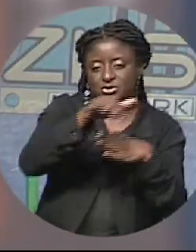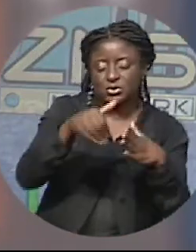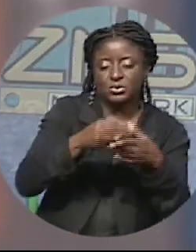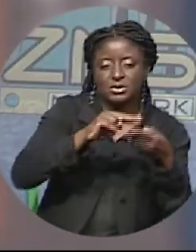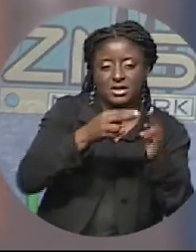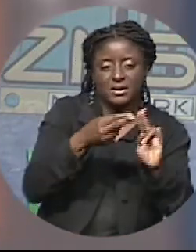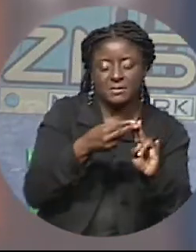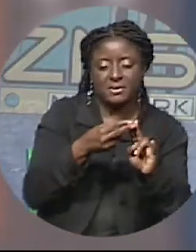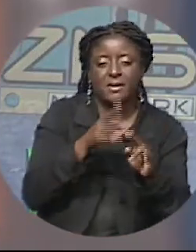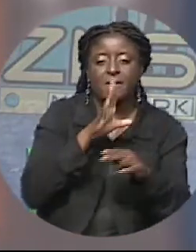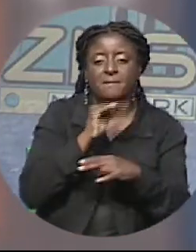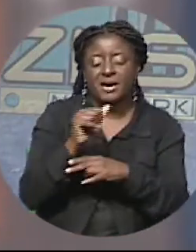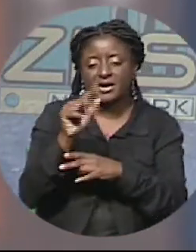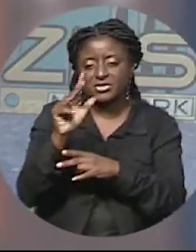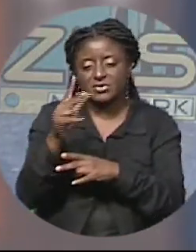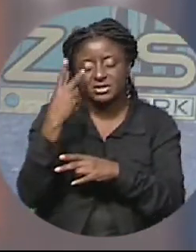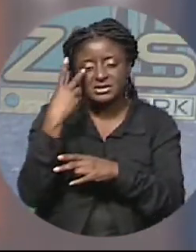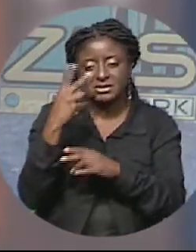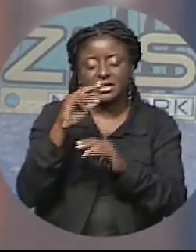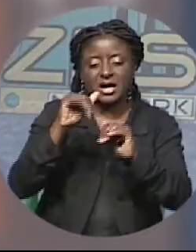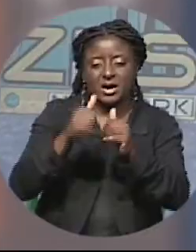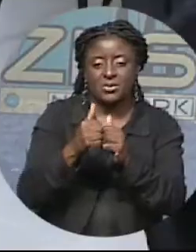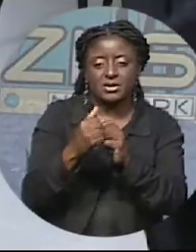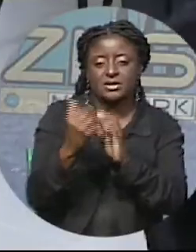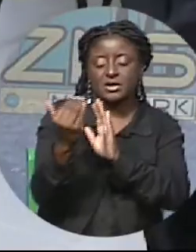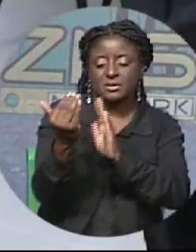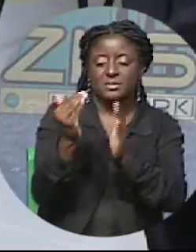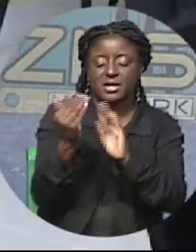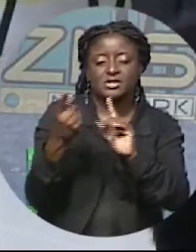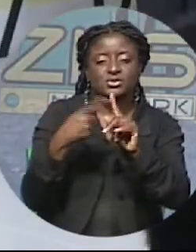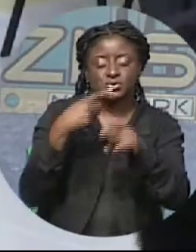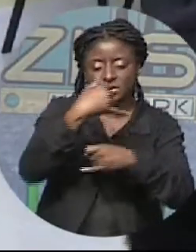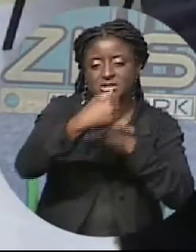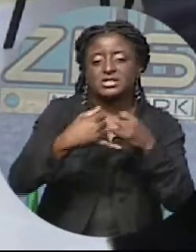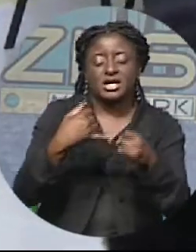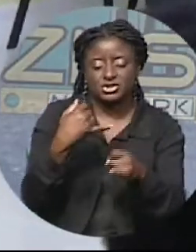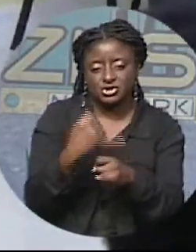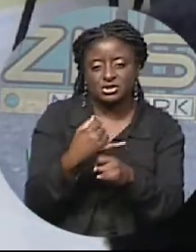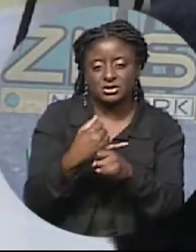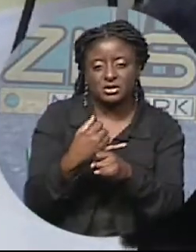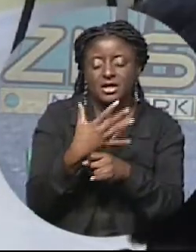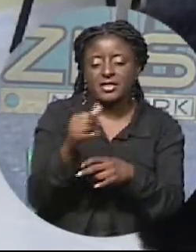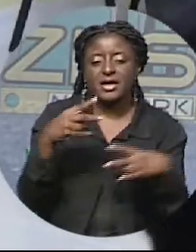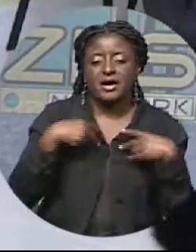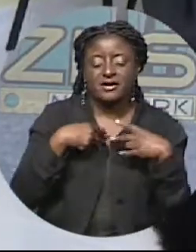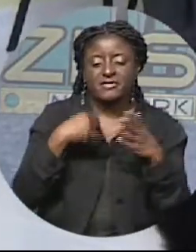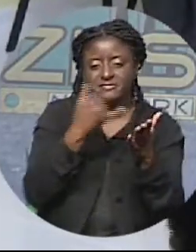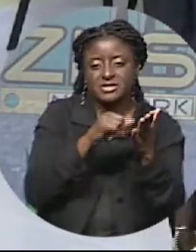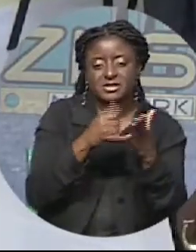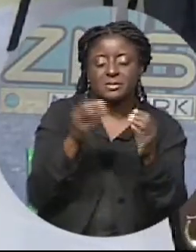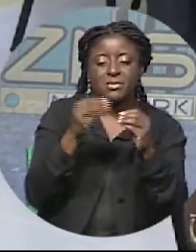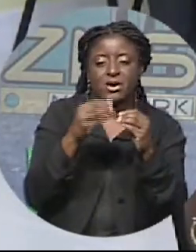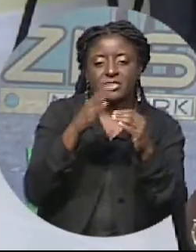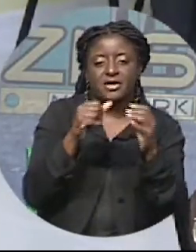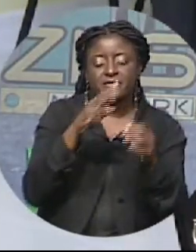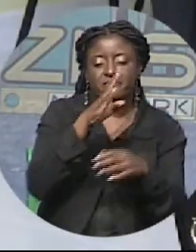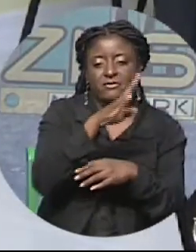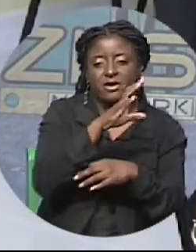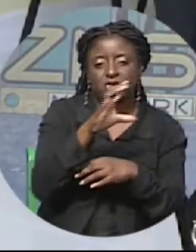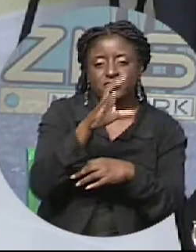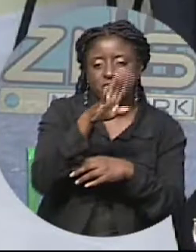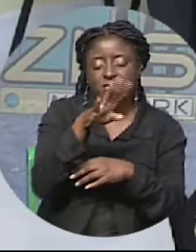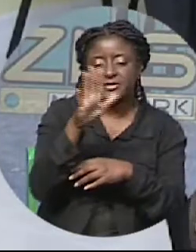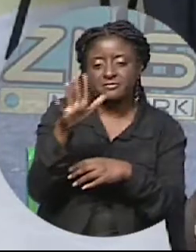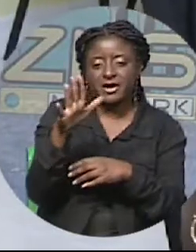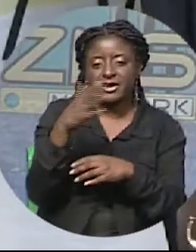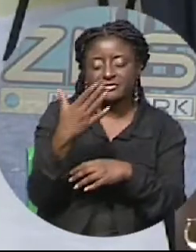to 2013, the Department of Social Services has investigated more than 4,500 cases of abuse.